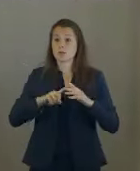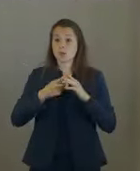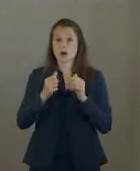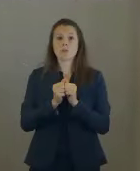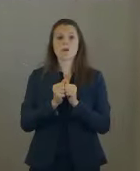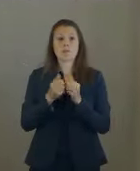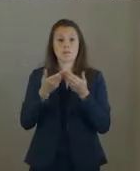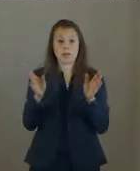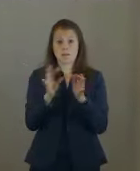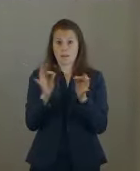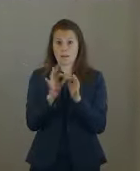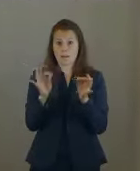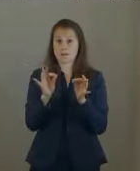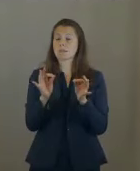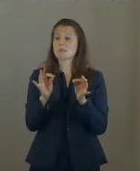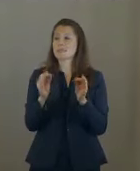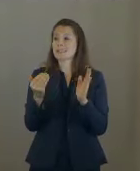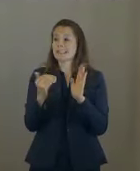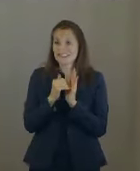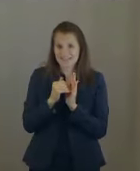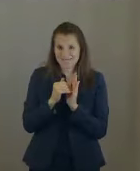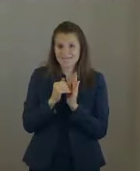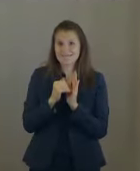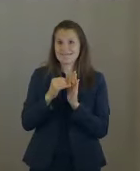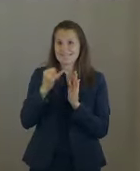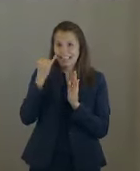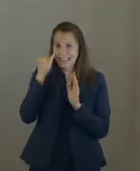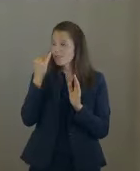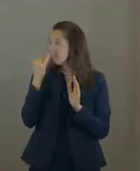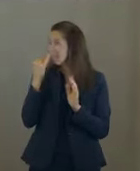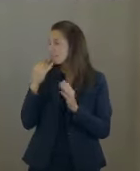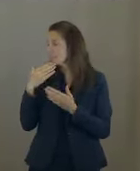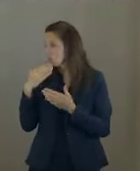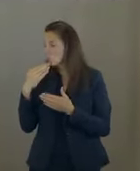with public comment. Again, if our audience would like to, thank